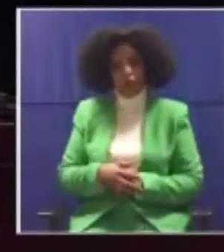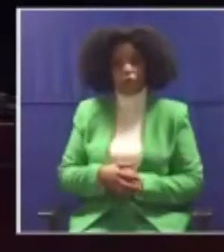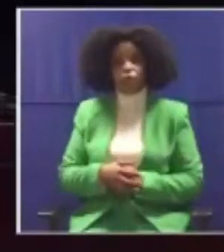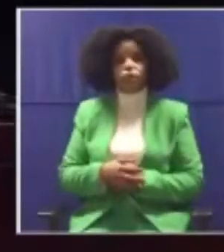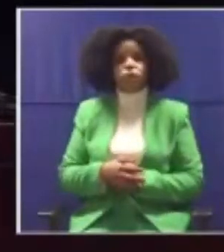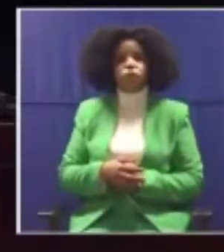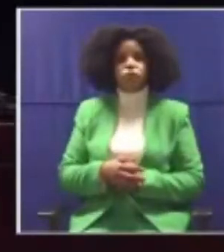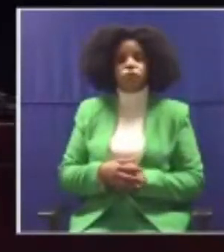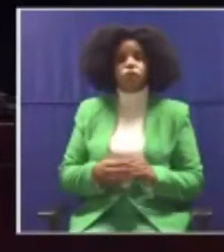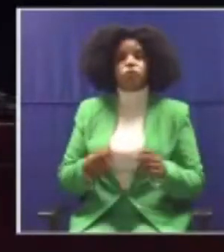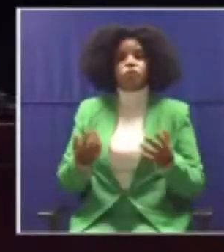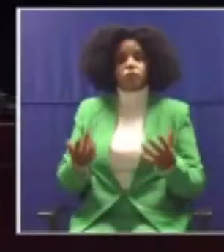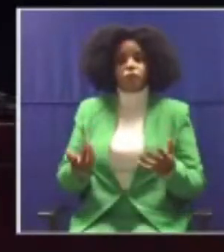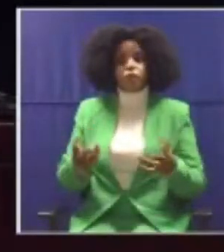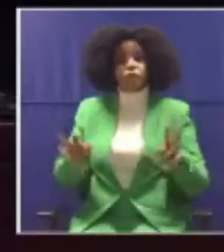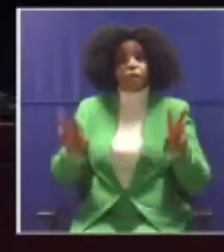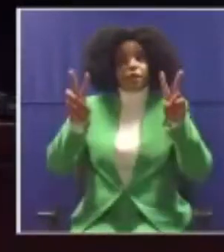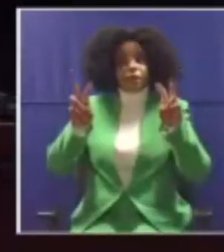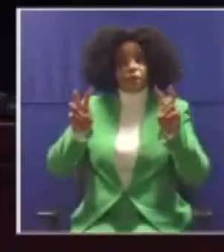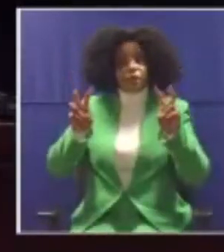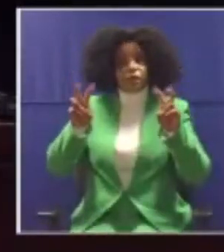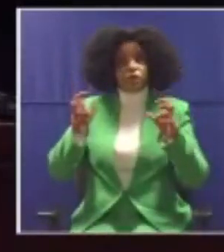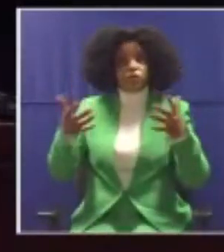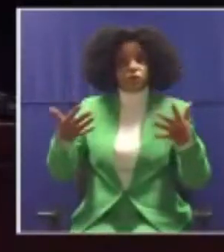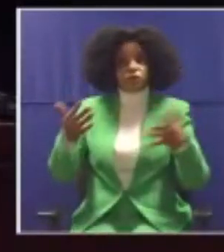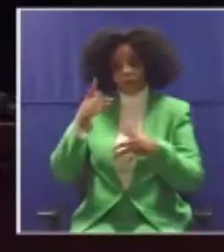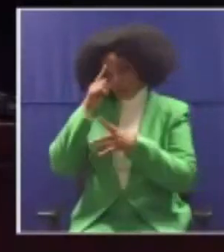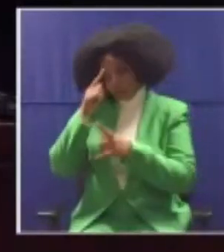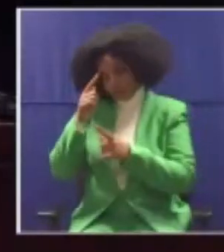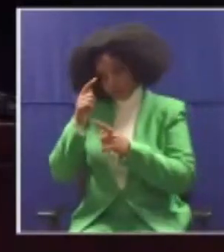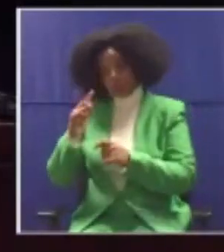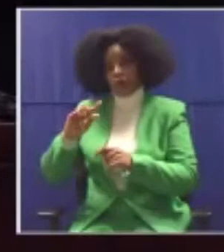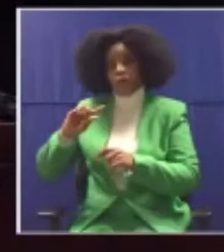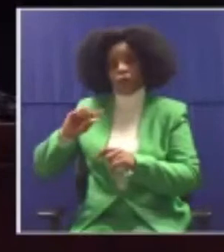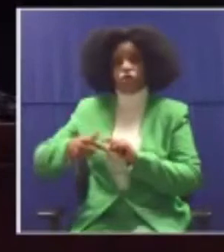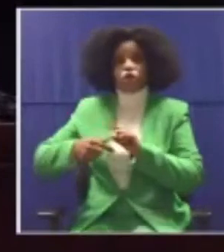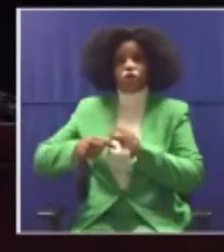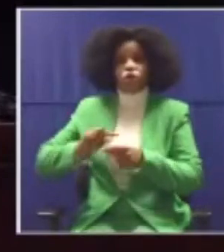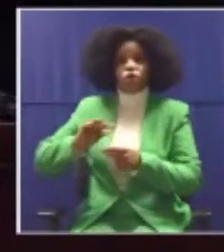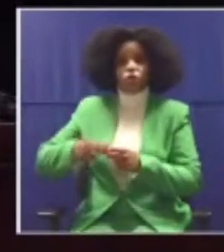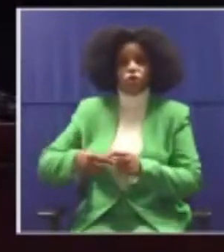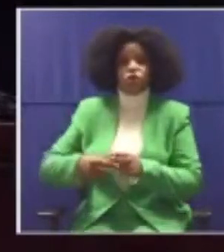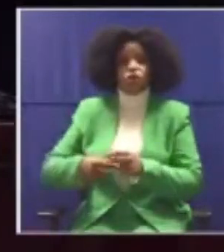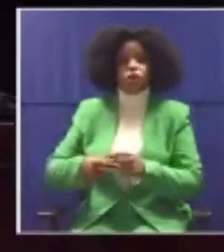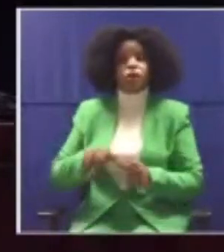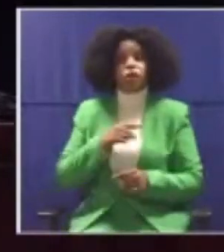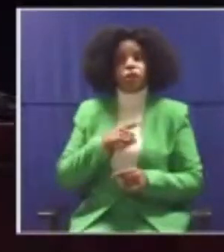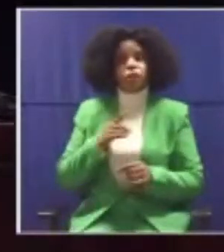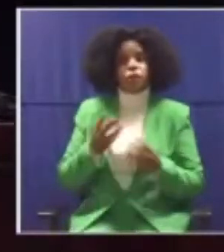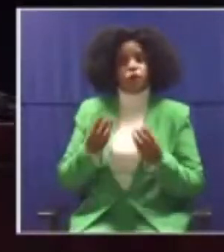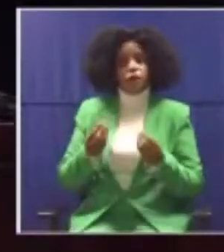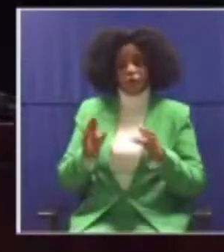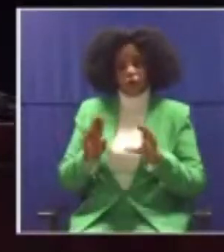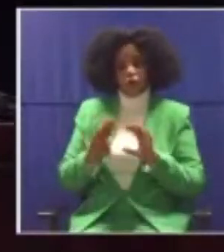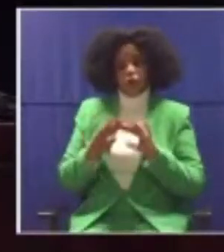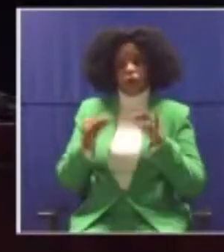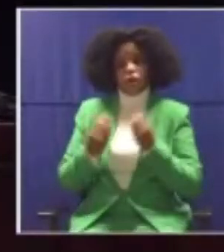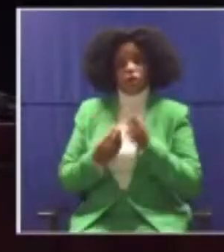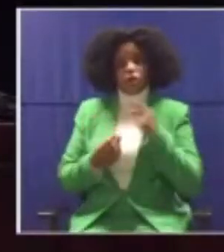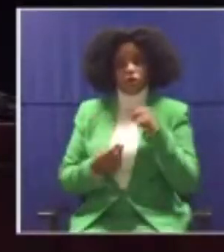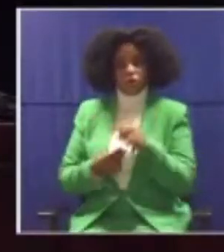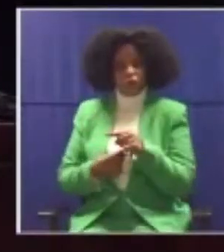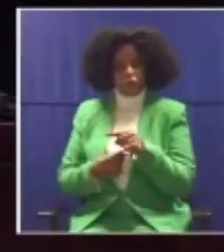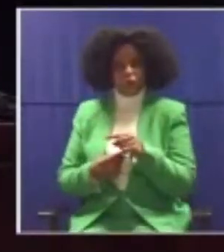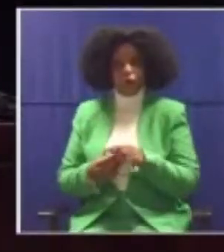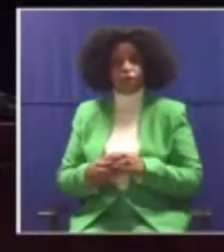focus on issues of moral regeneration as raised by the moral regeneration movement, but